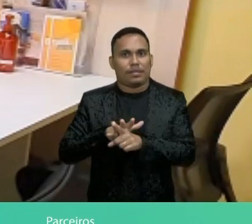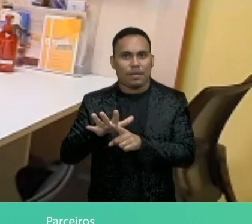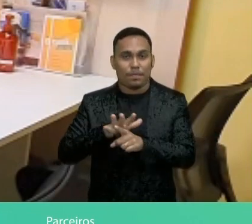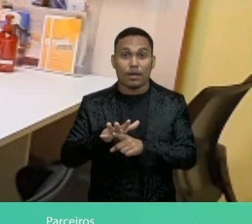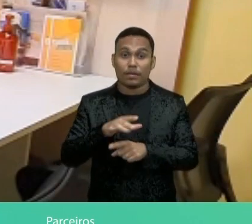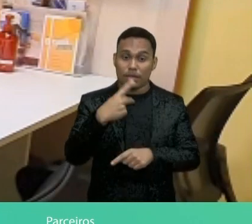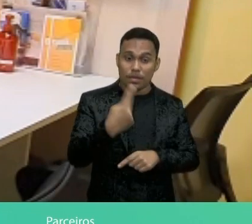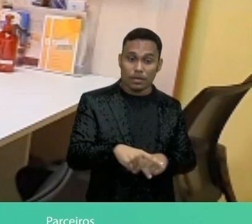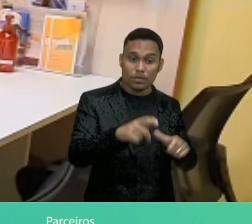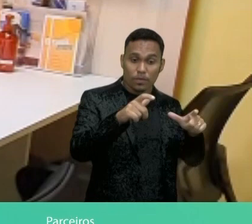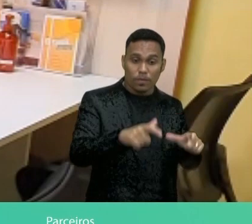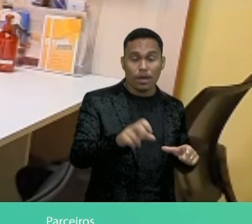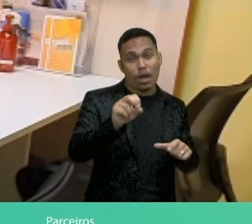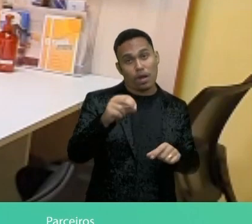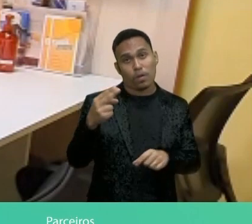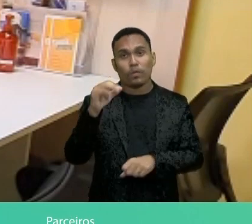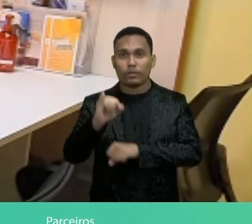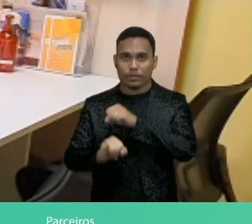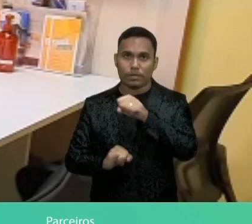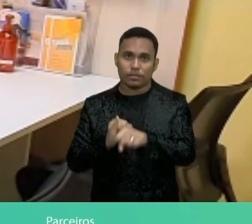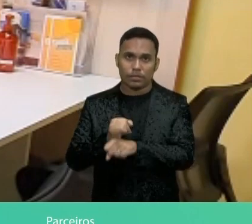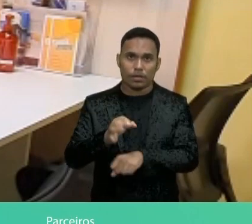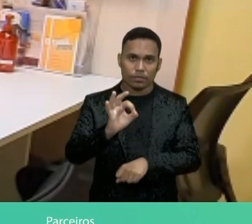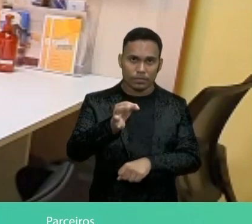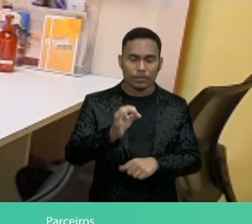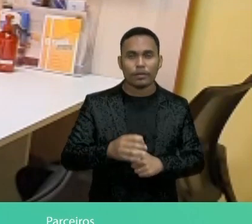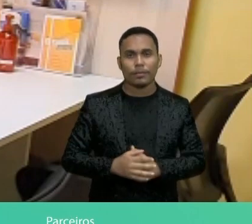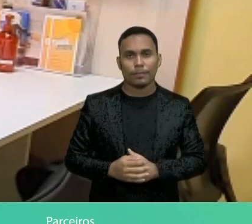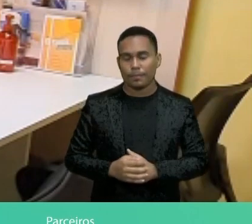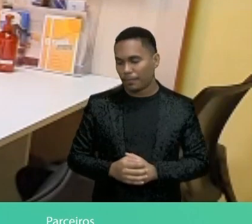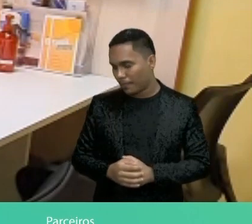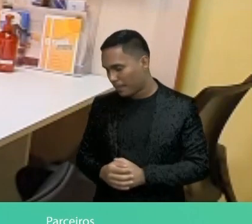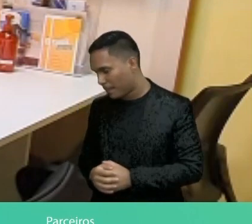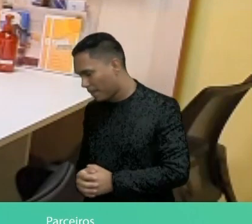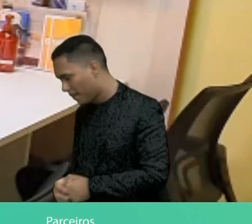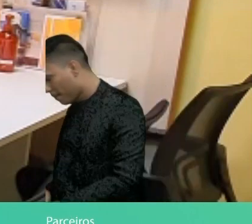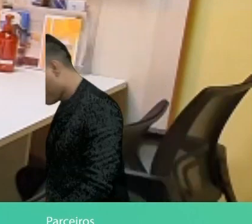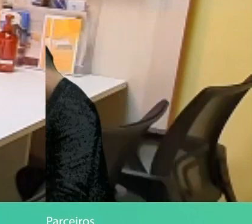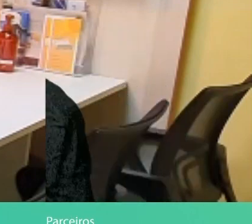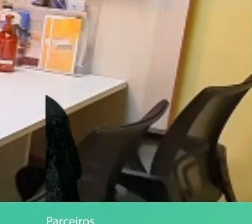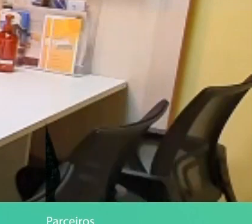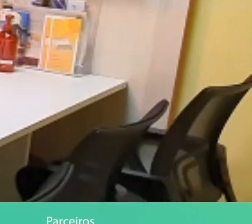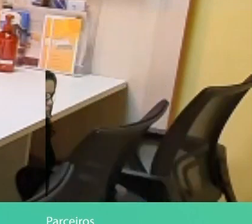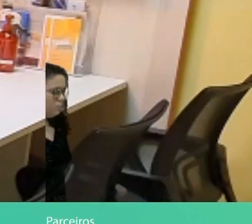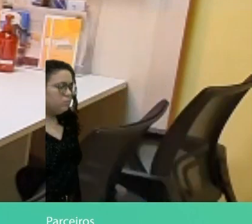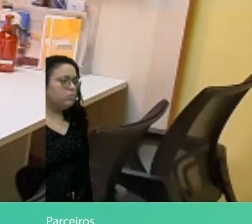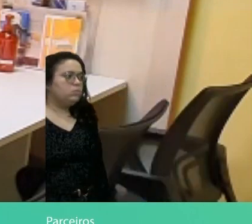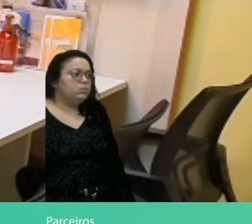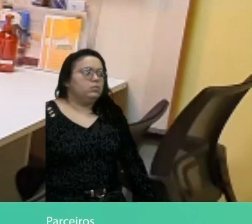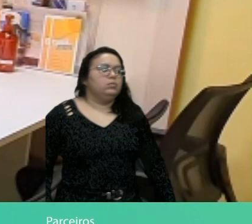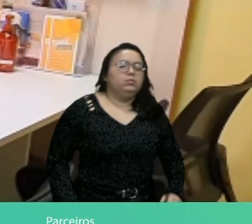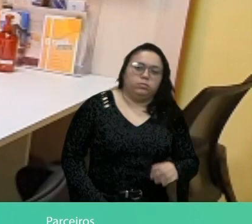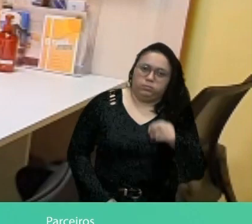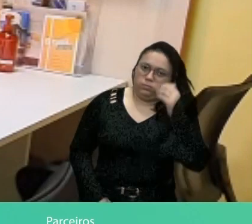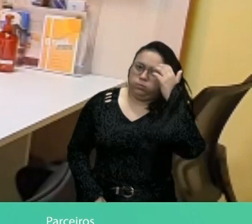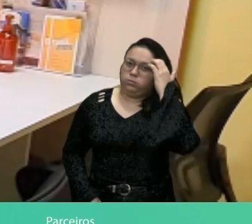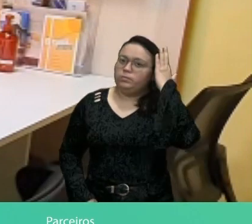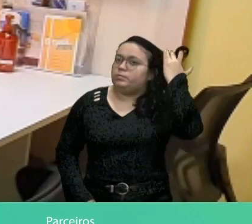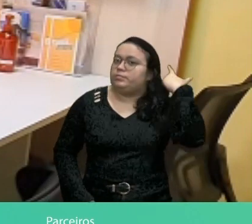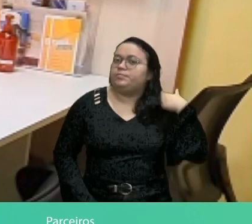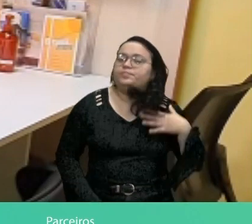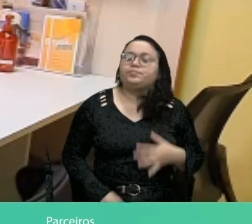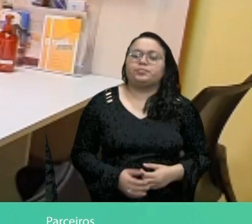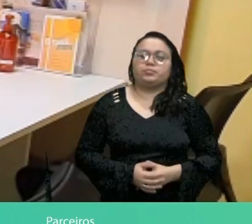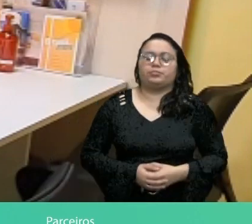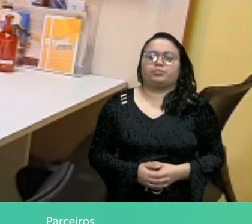to supply this demand, locally or internationally. So I reinforce once again,